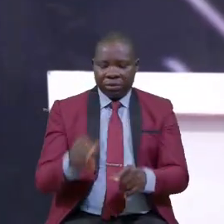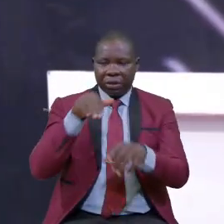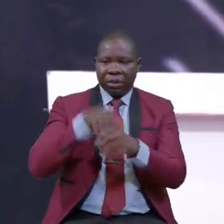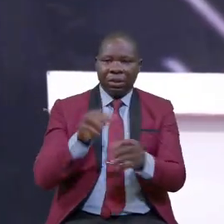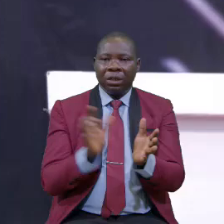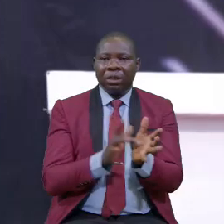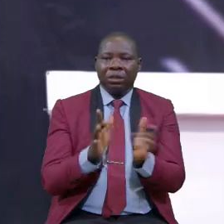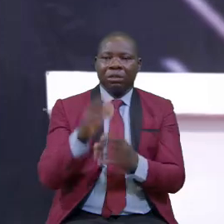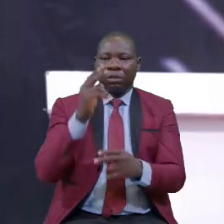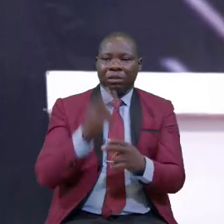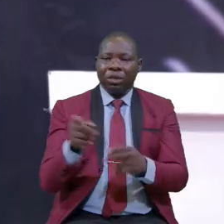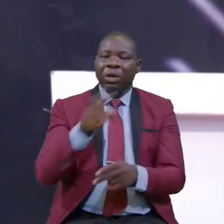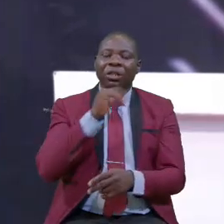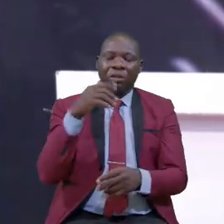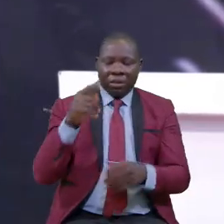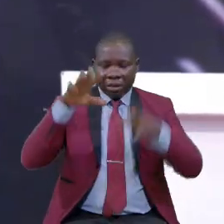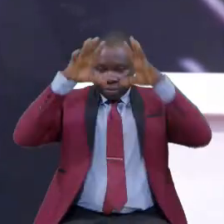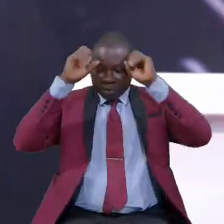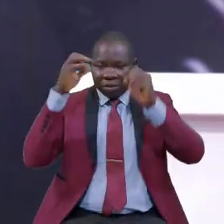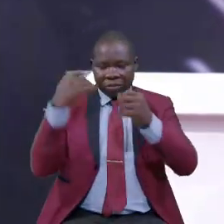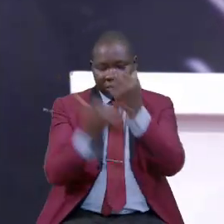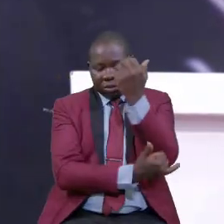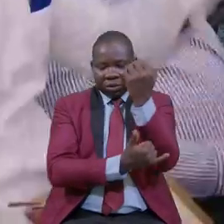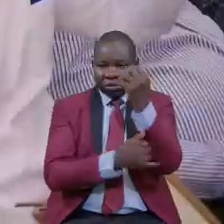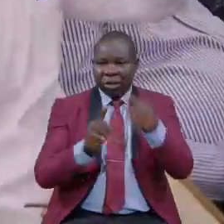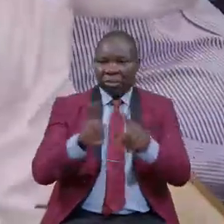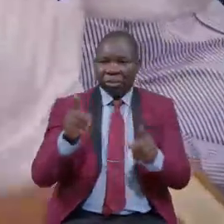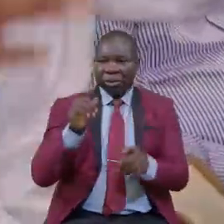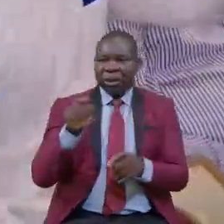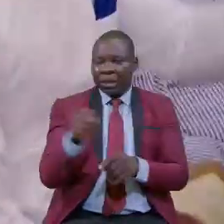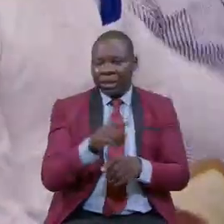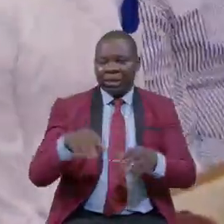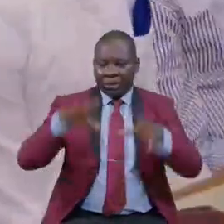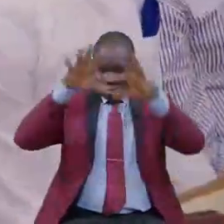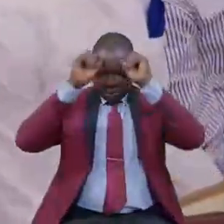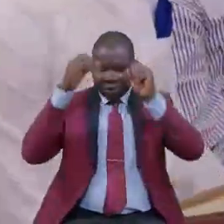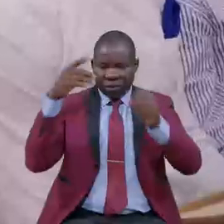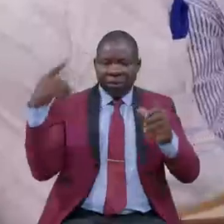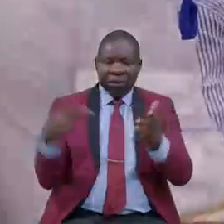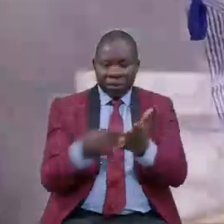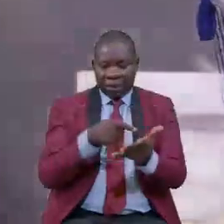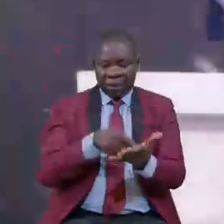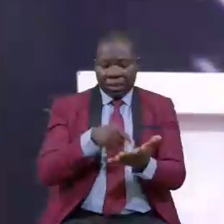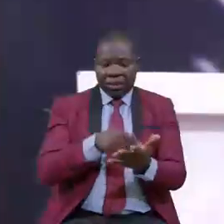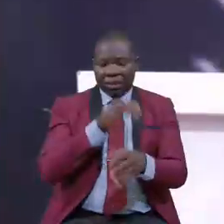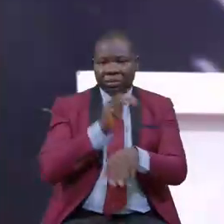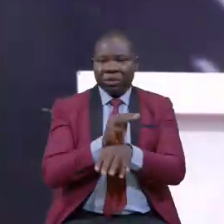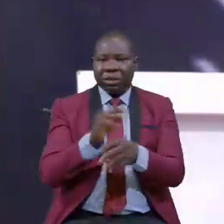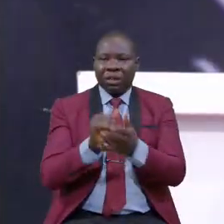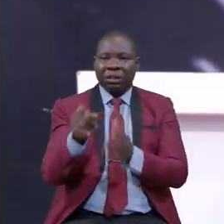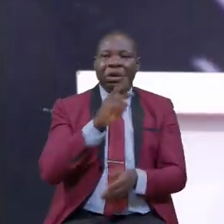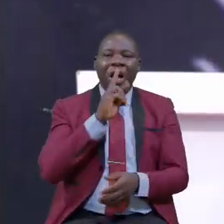the country you're the president of this ministry where you are and as you are